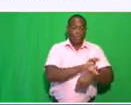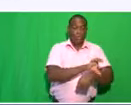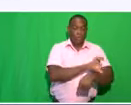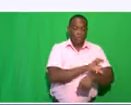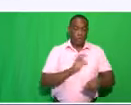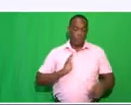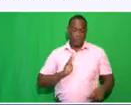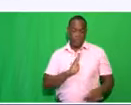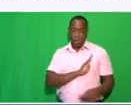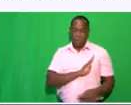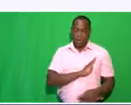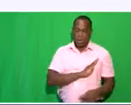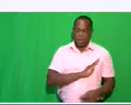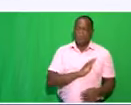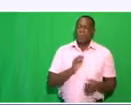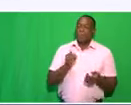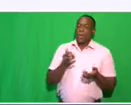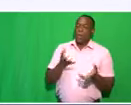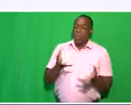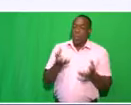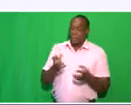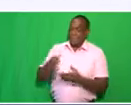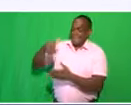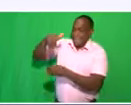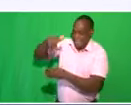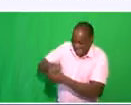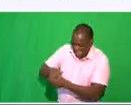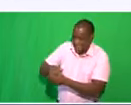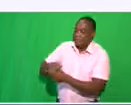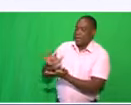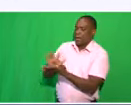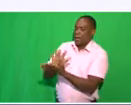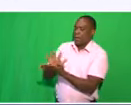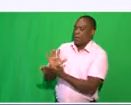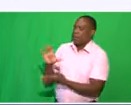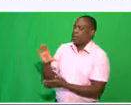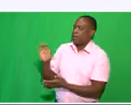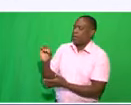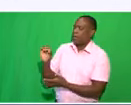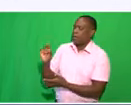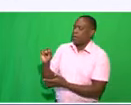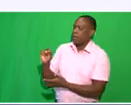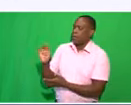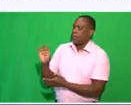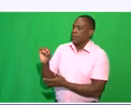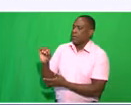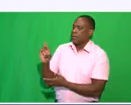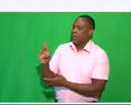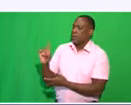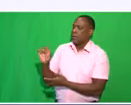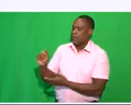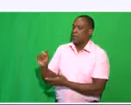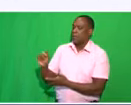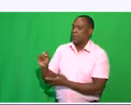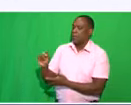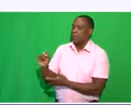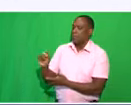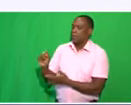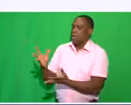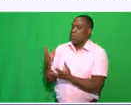in the Concordat in 1999, between 1999 and 2001, to have the Concordat enshrined into the Education Act, because there's